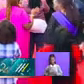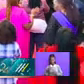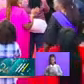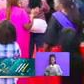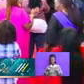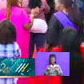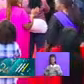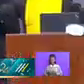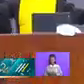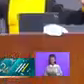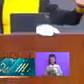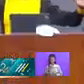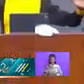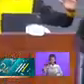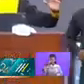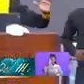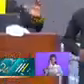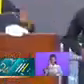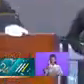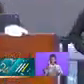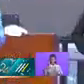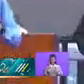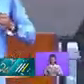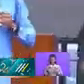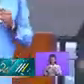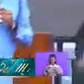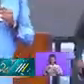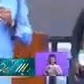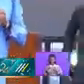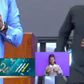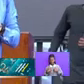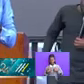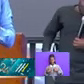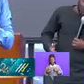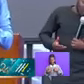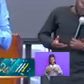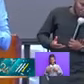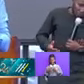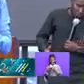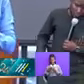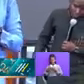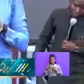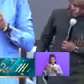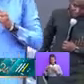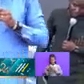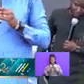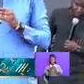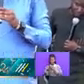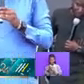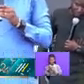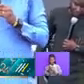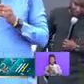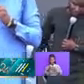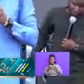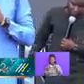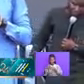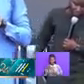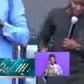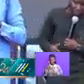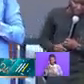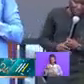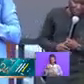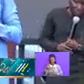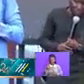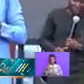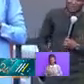be man of God if you you can have starting from next year Reverend Julian starting